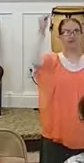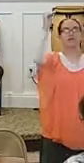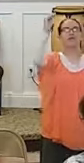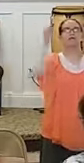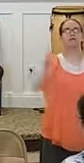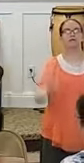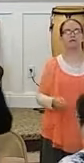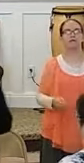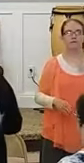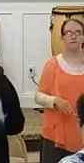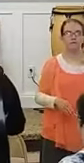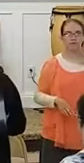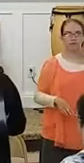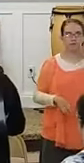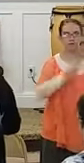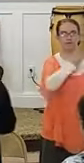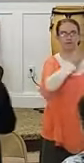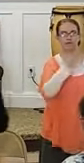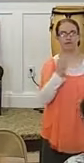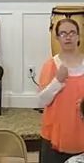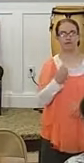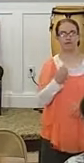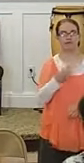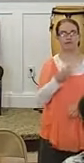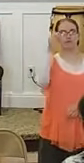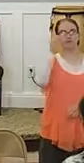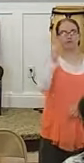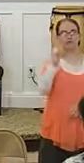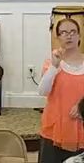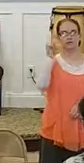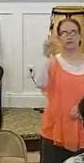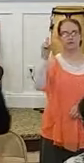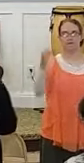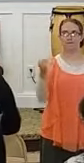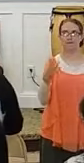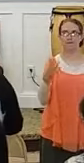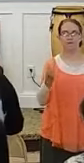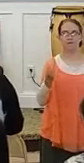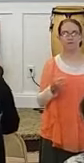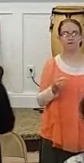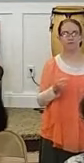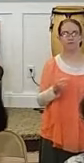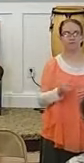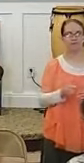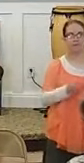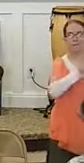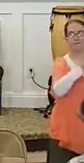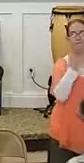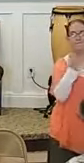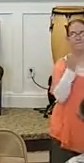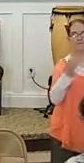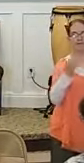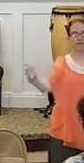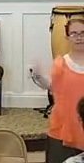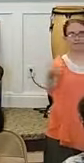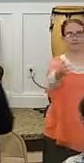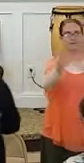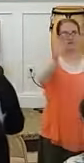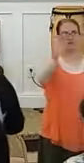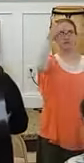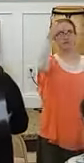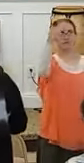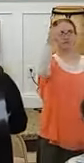scribes and Annas the high priest and Caiaphas and John and Alexander and as many as were of the kindred of the high priest were gathered together at